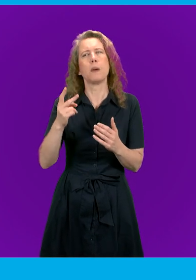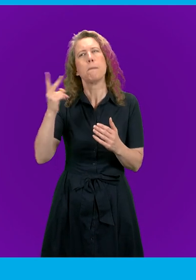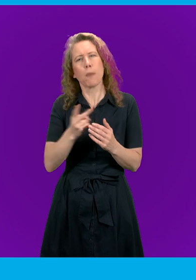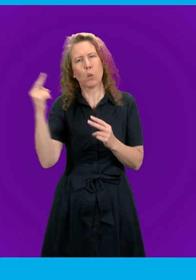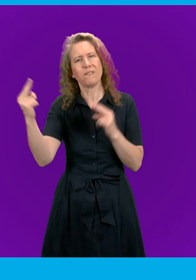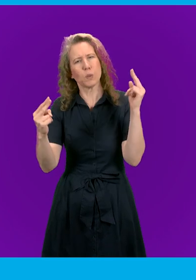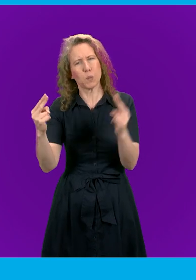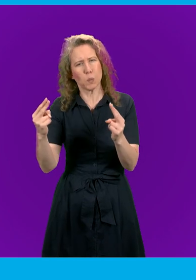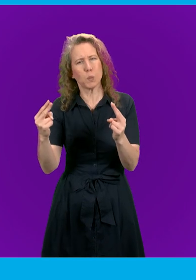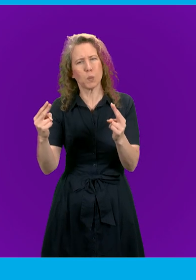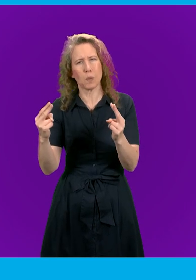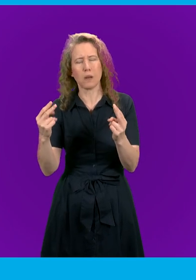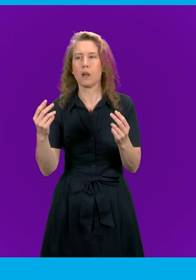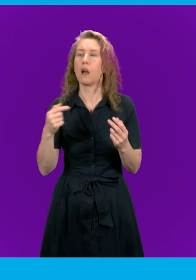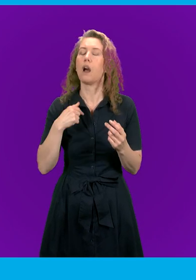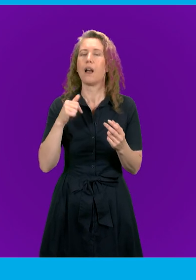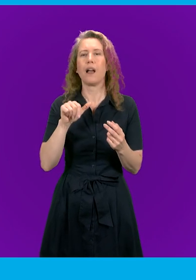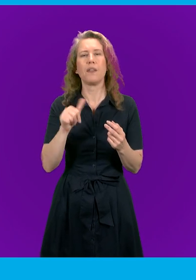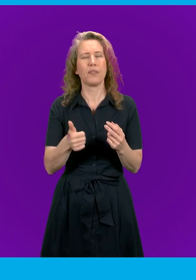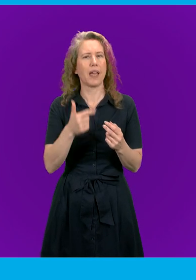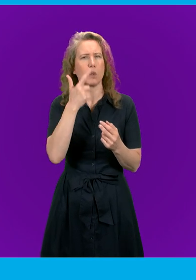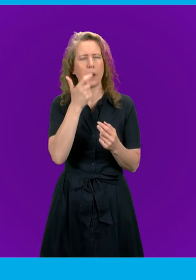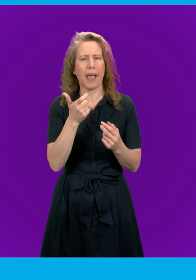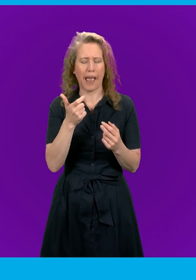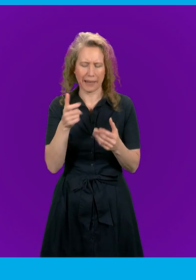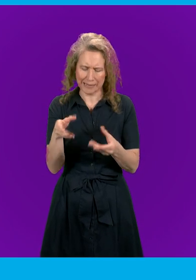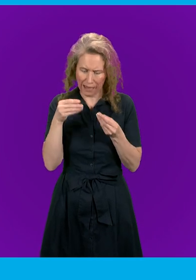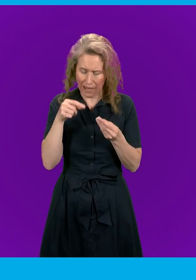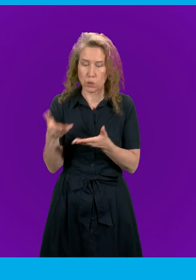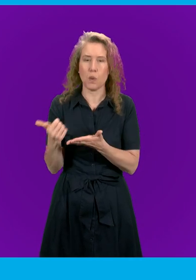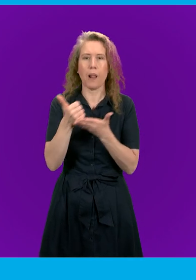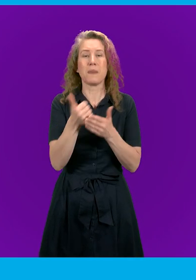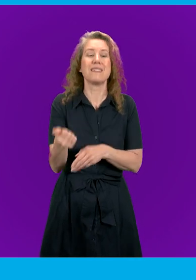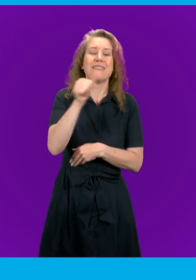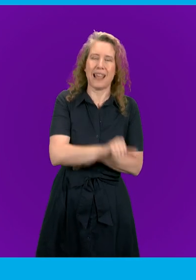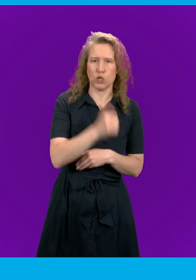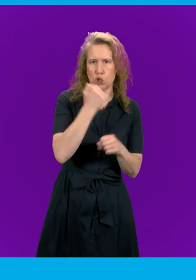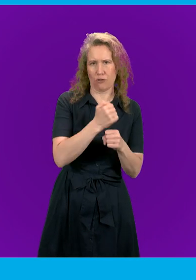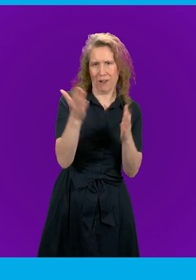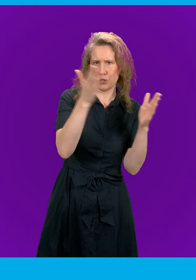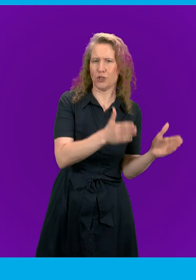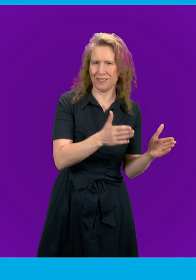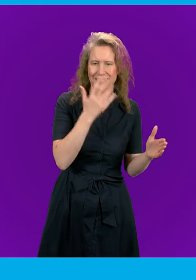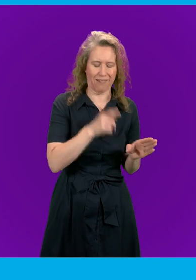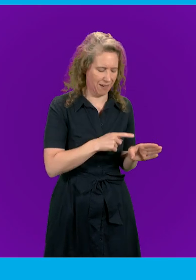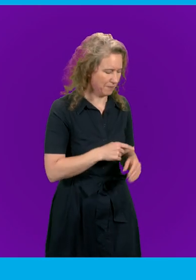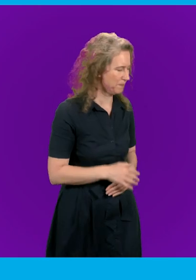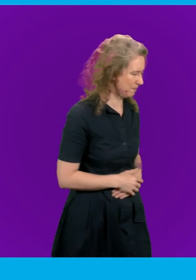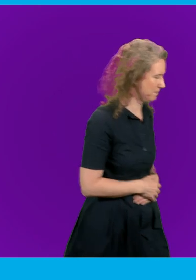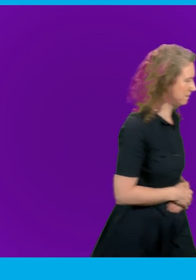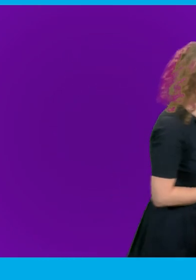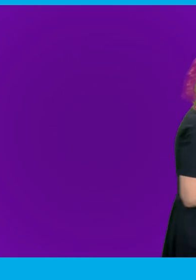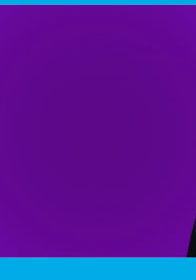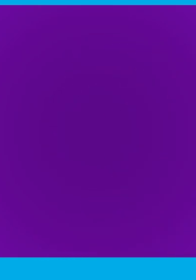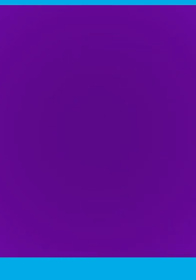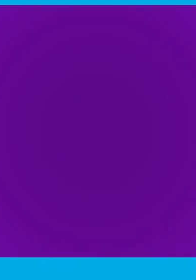points. And you can take that and help the next generation. Yeah. When we